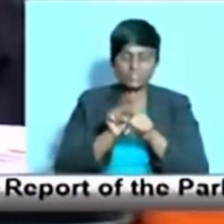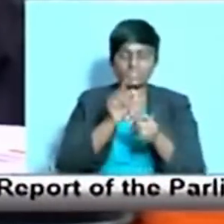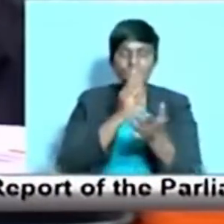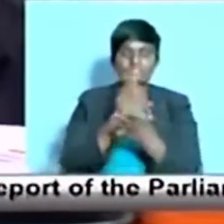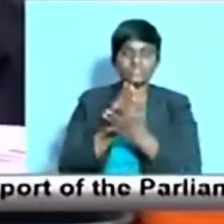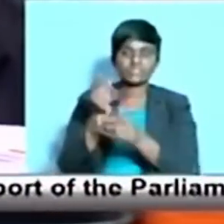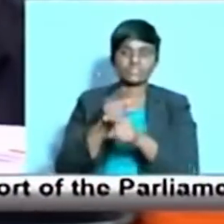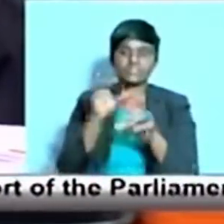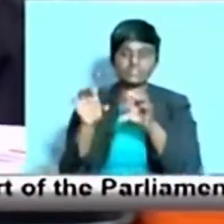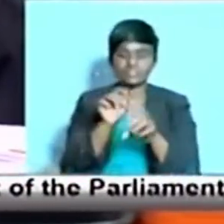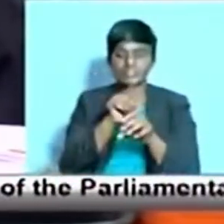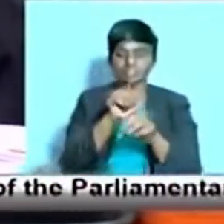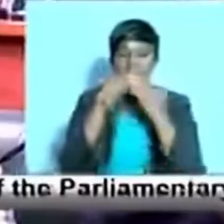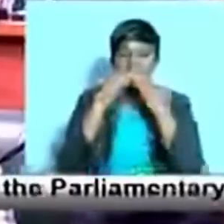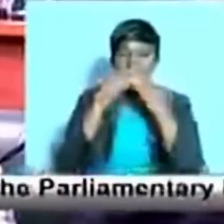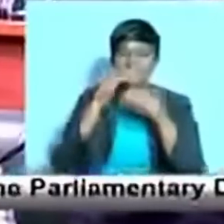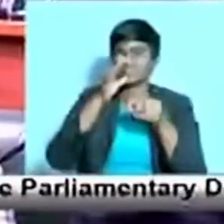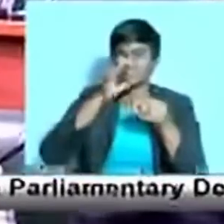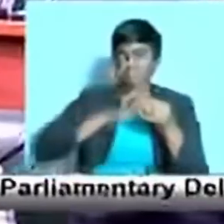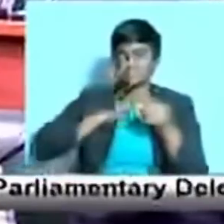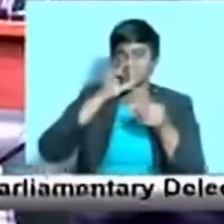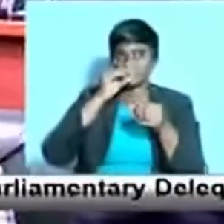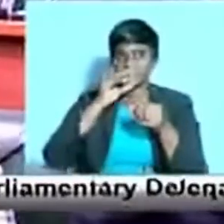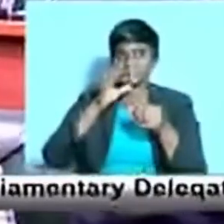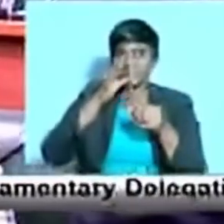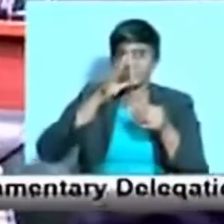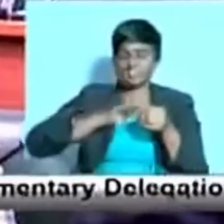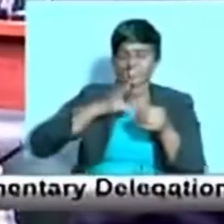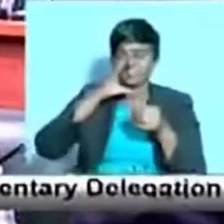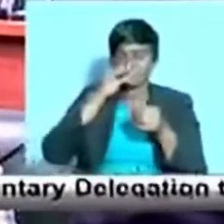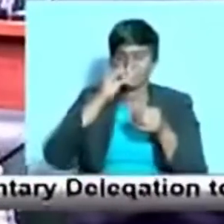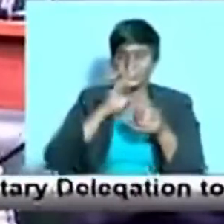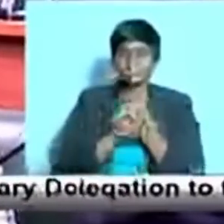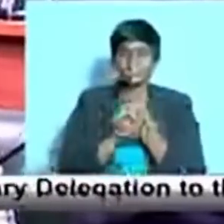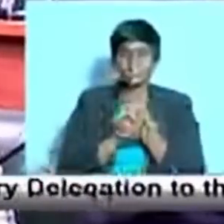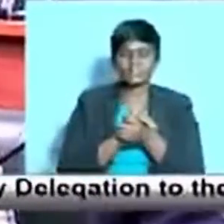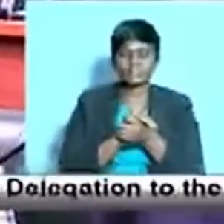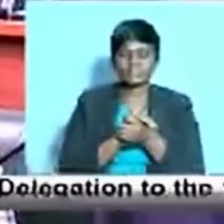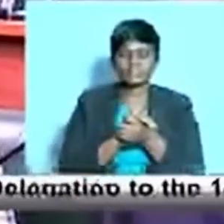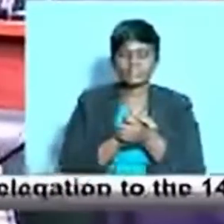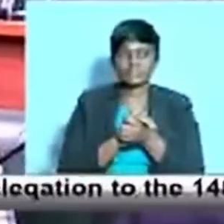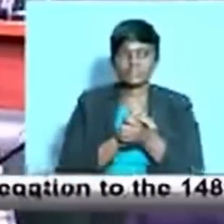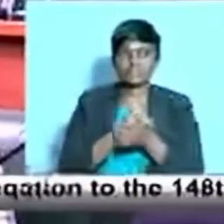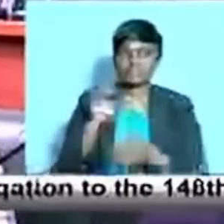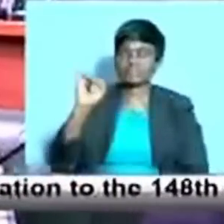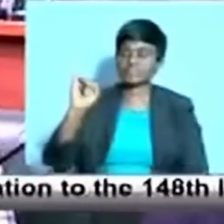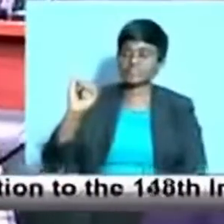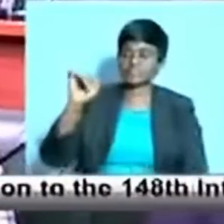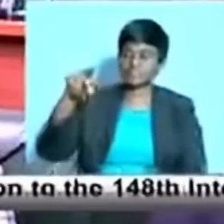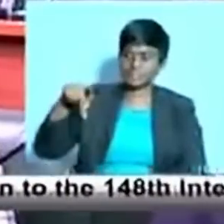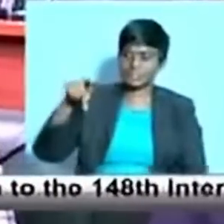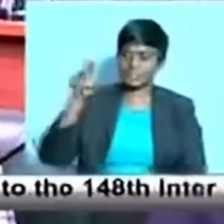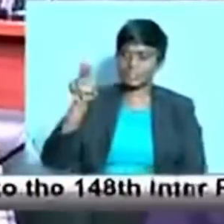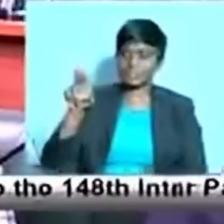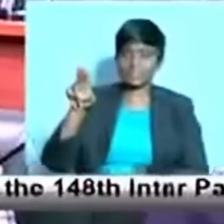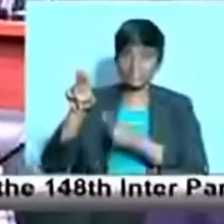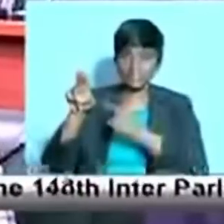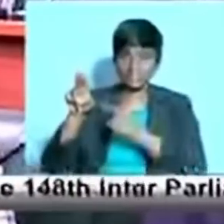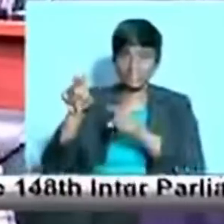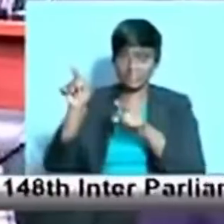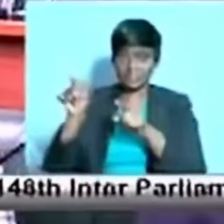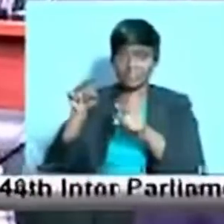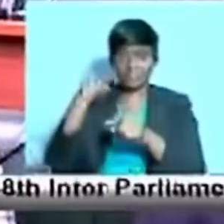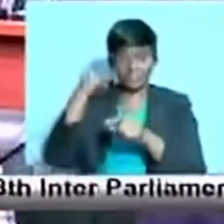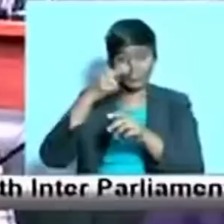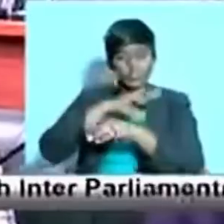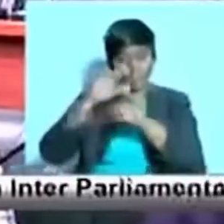that? Thank you, Madam Speaker. Madam Speaker, the Interparliamentary Union is meant